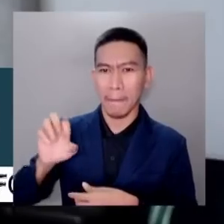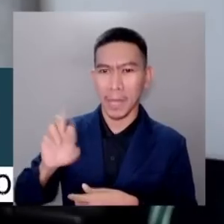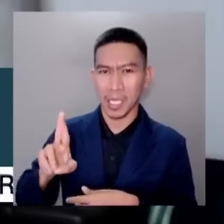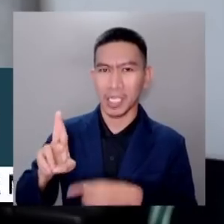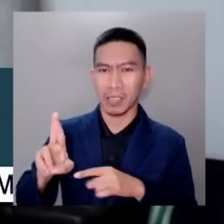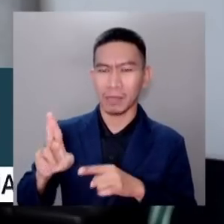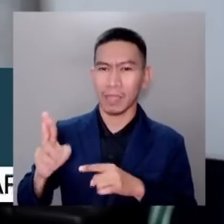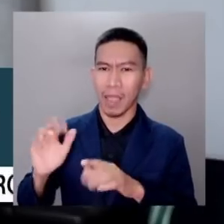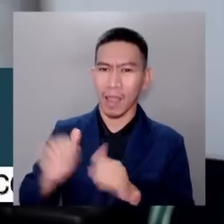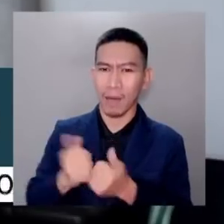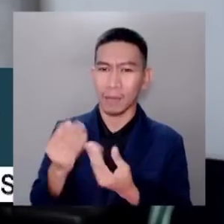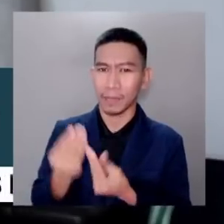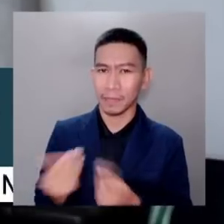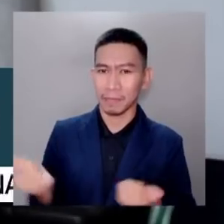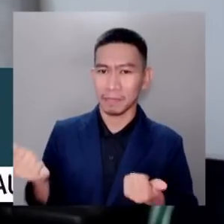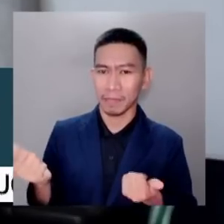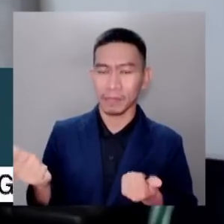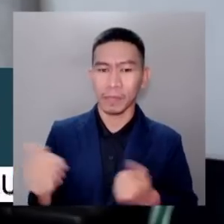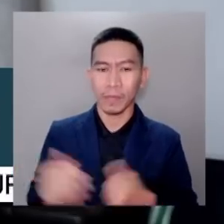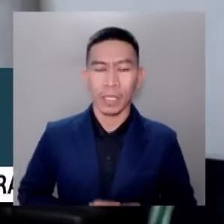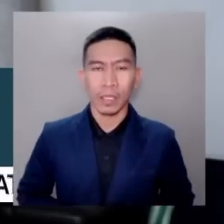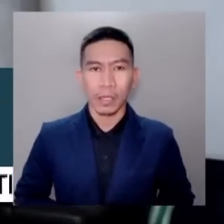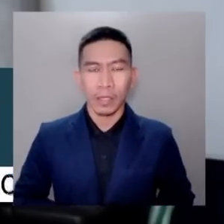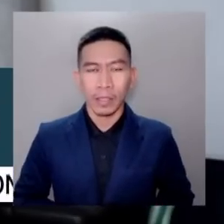On our end, we demand